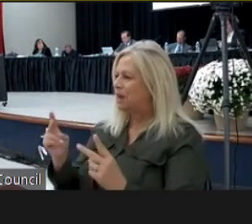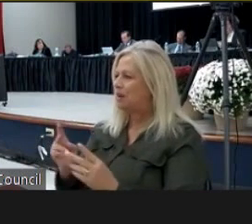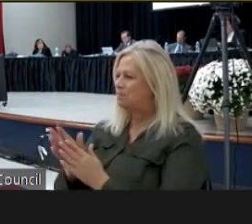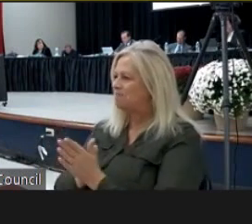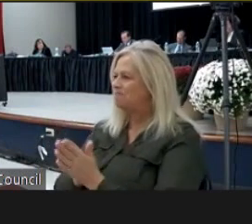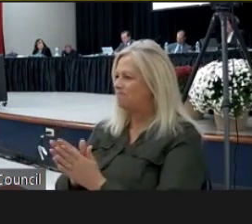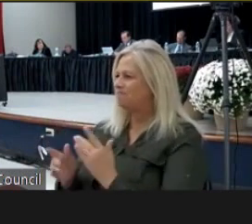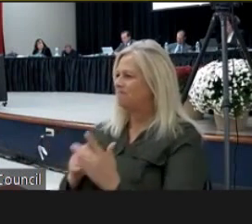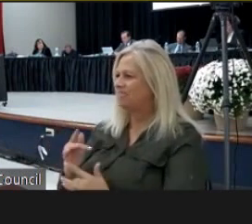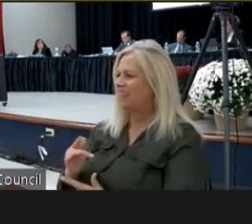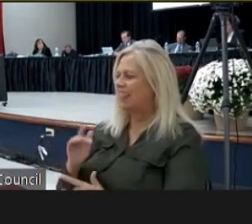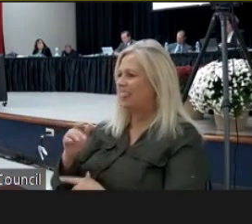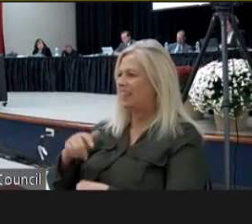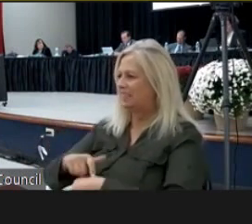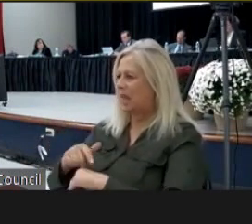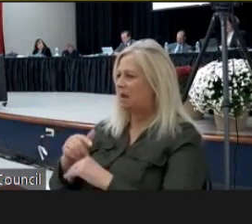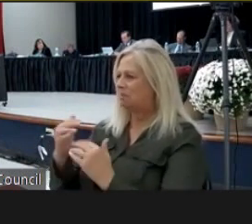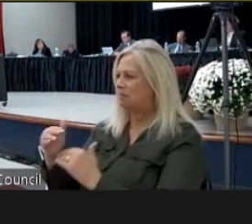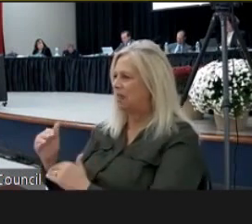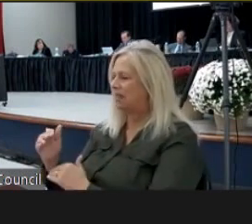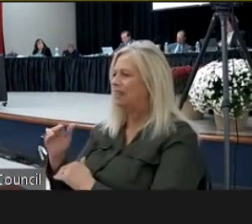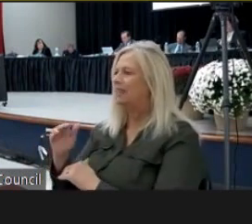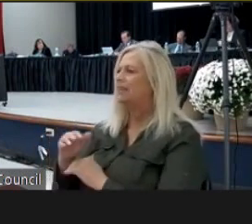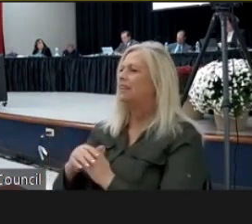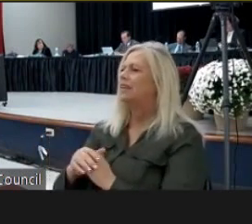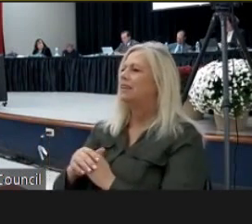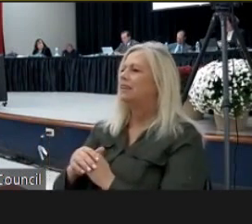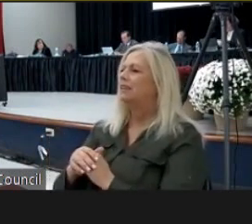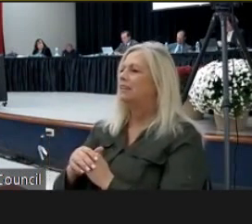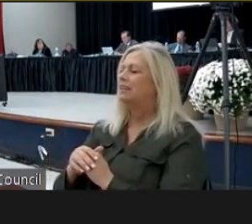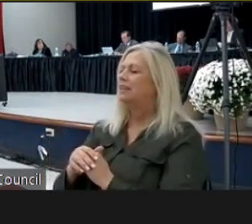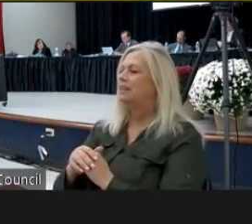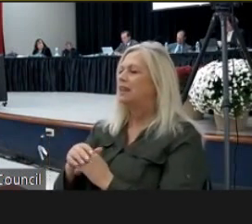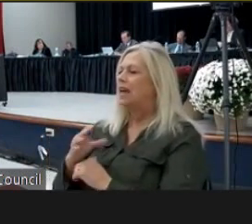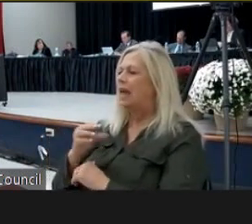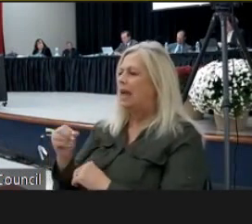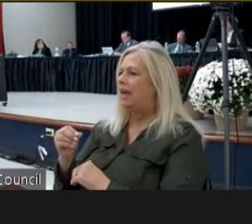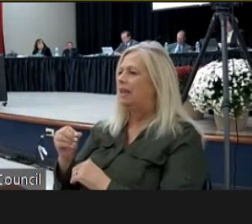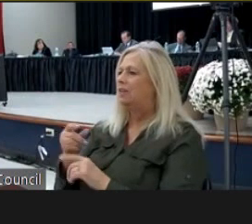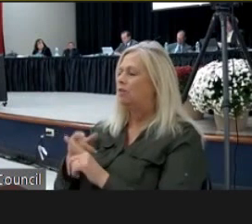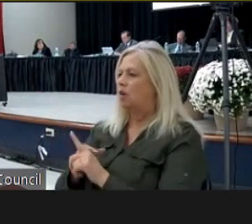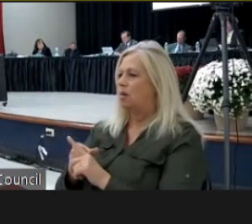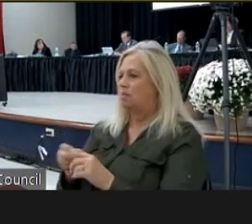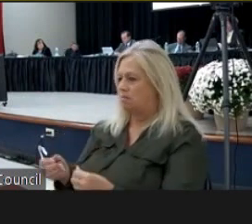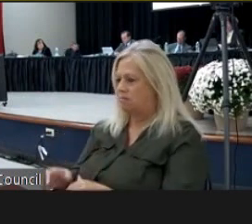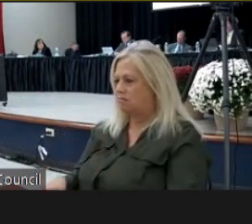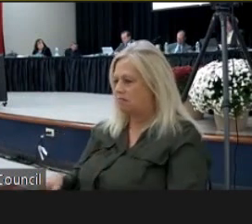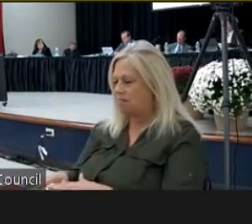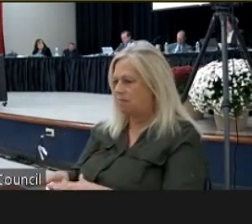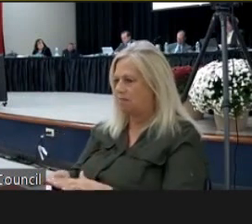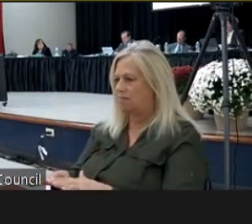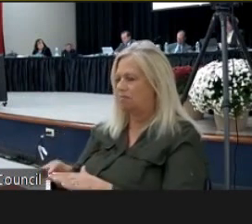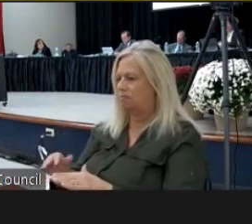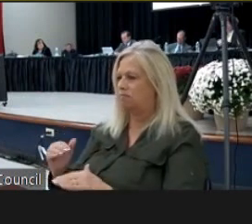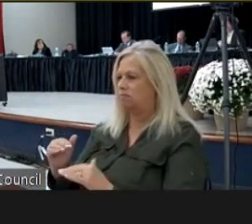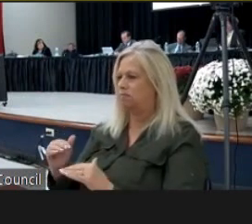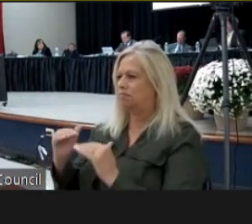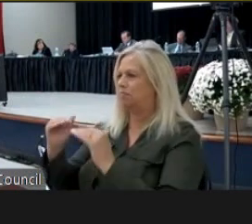timeline, given all these things basically coming out of the ground from scratch here,